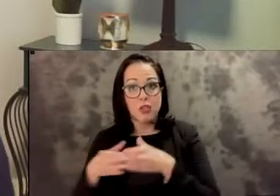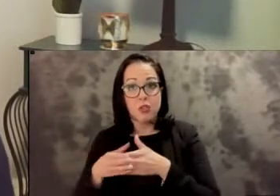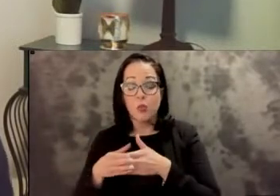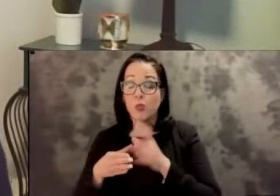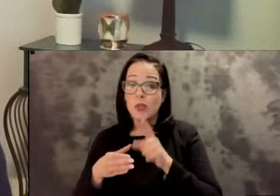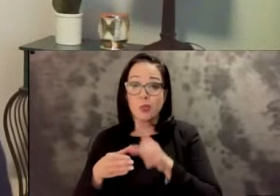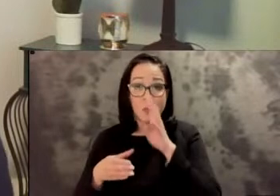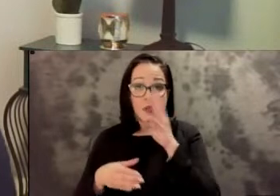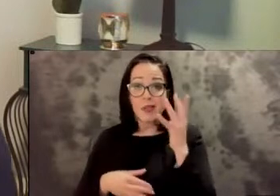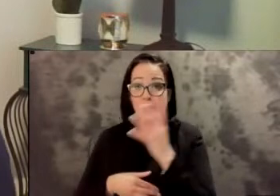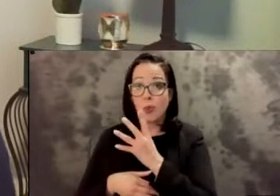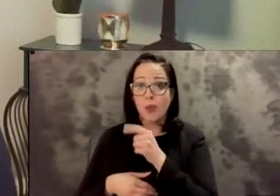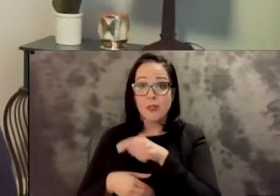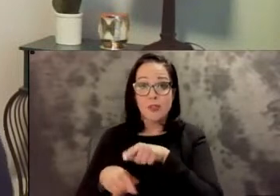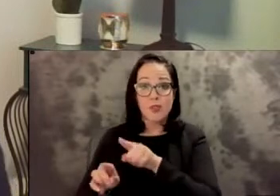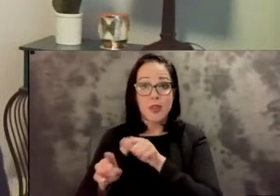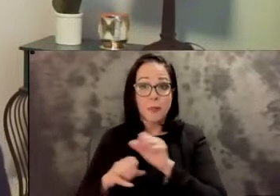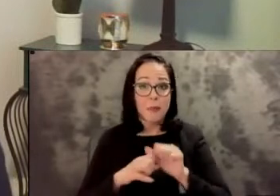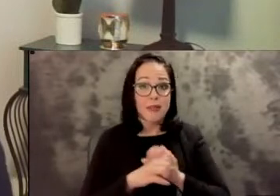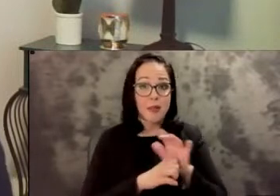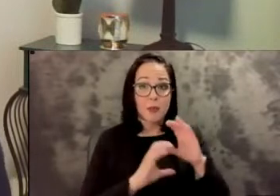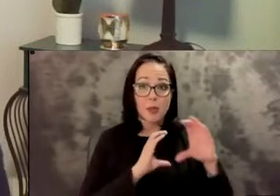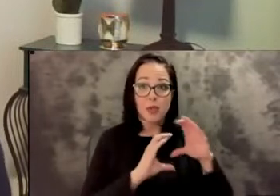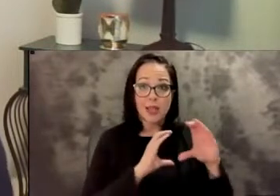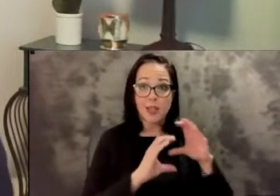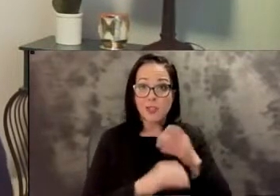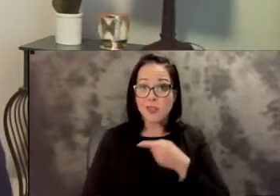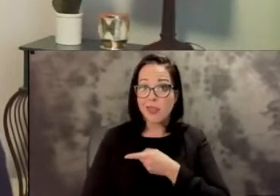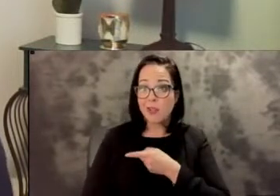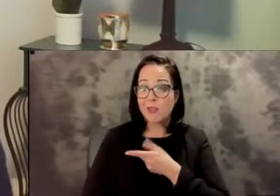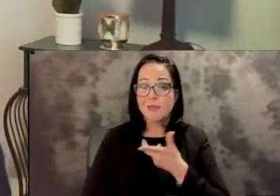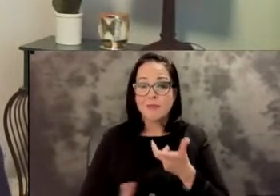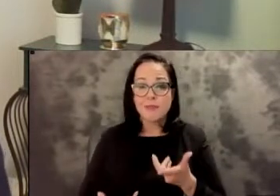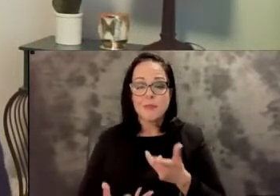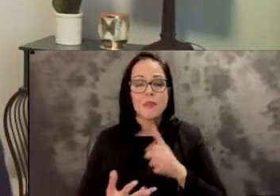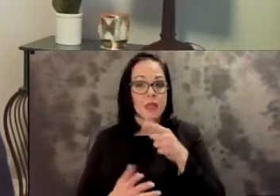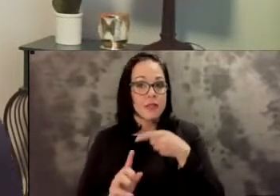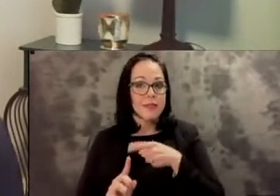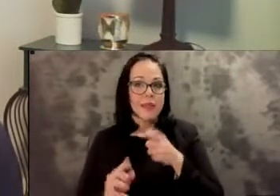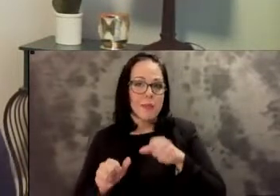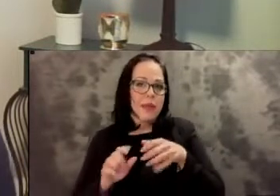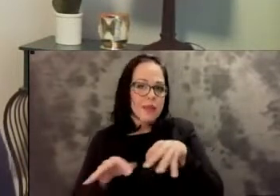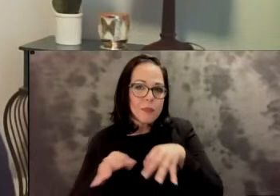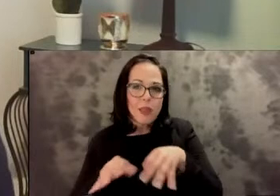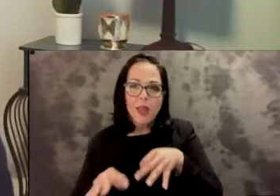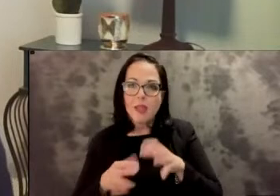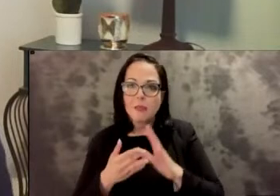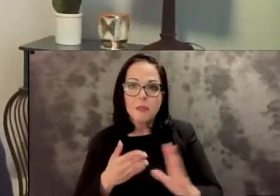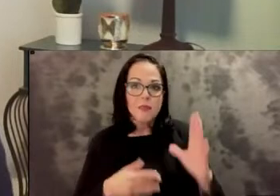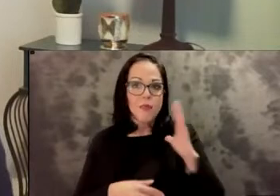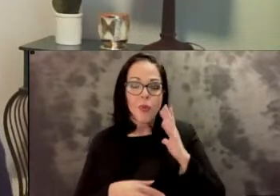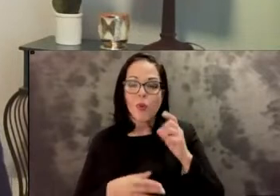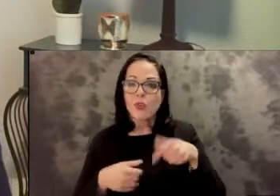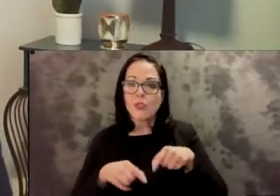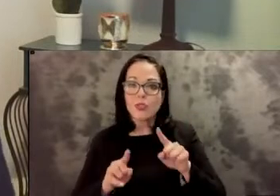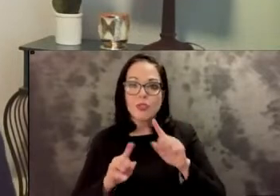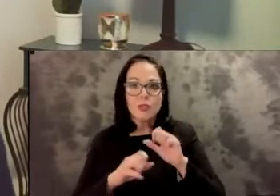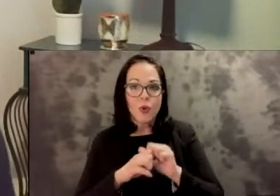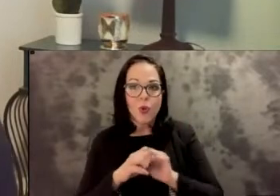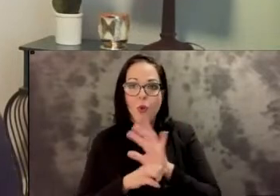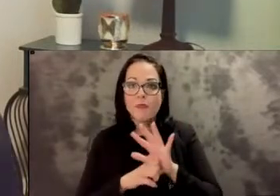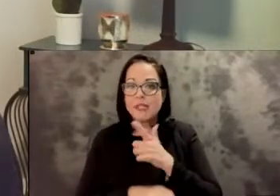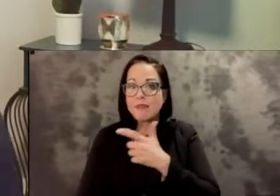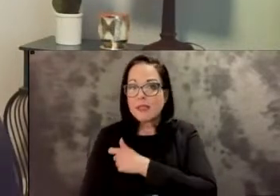pandemic-related communication. And this can be only explained by, early on within the COVID-19